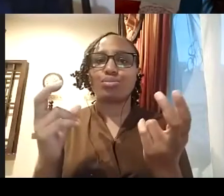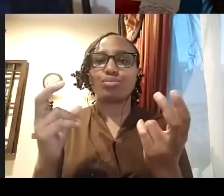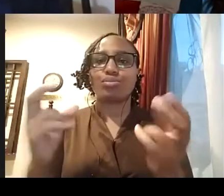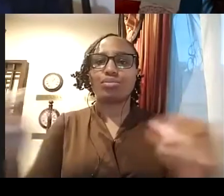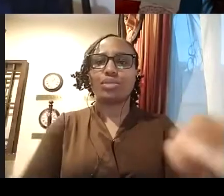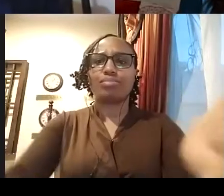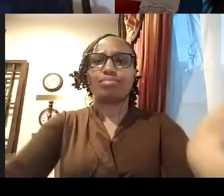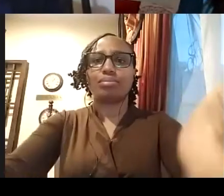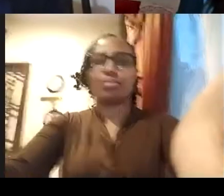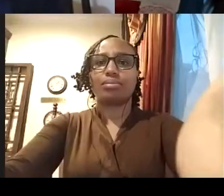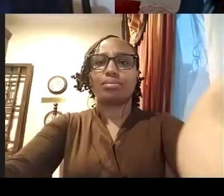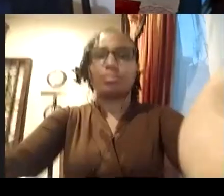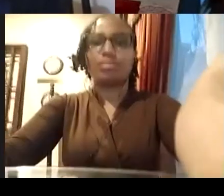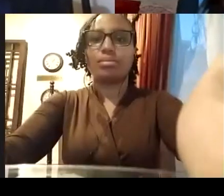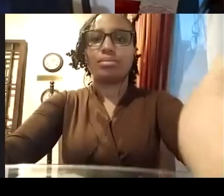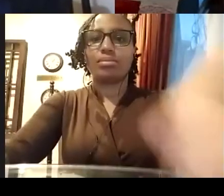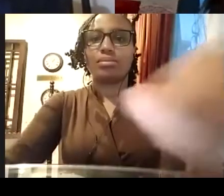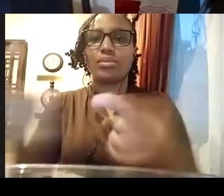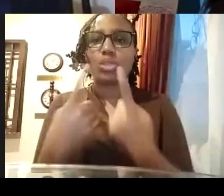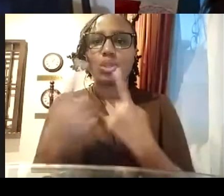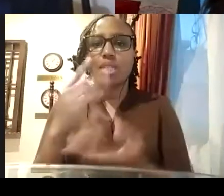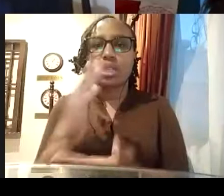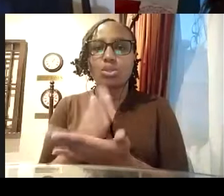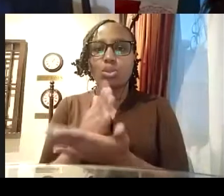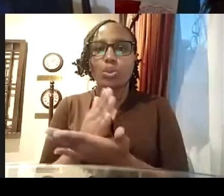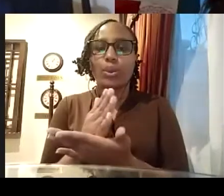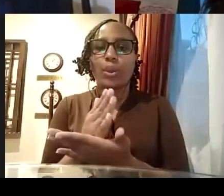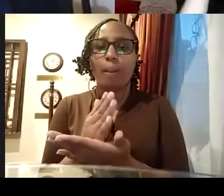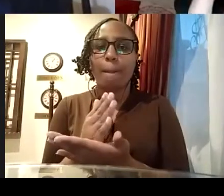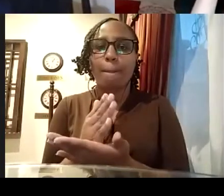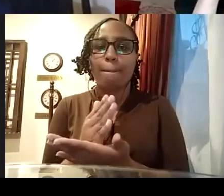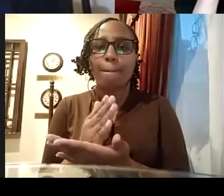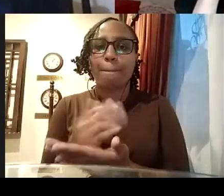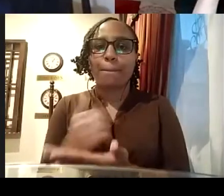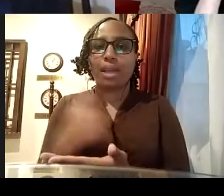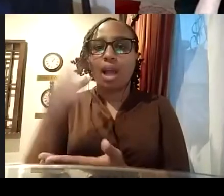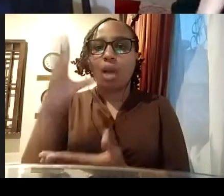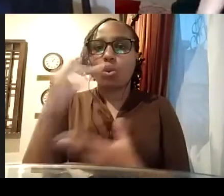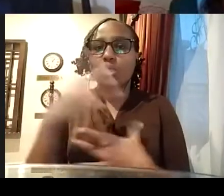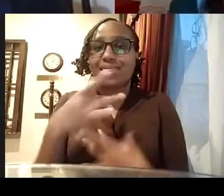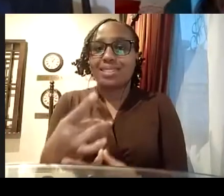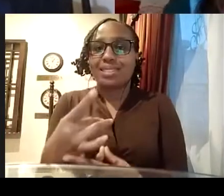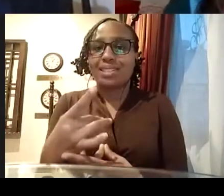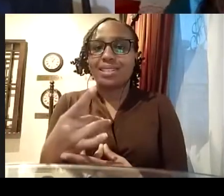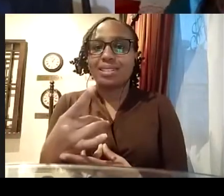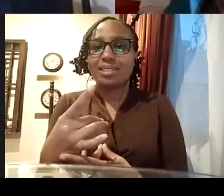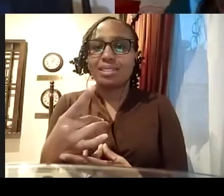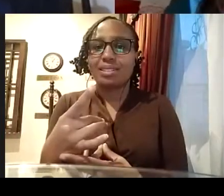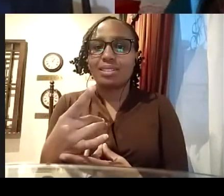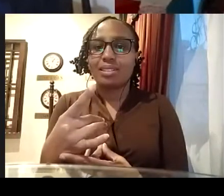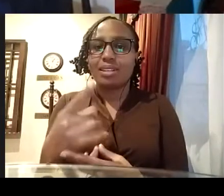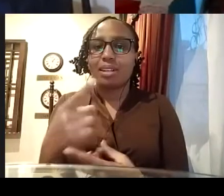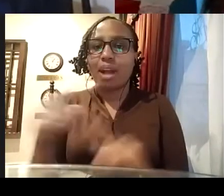know you've talked about this sort of truth, and I was interested in, I was interested in the title of the